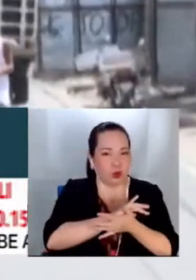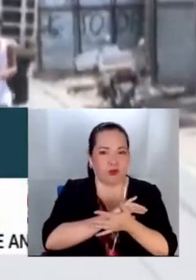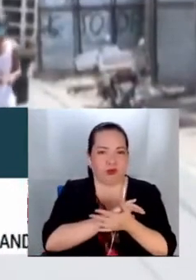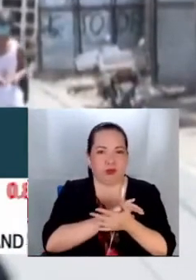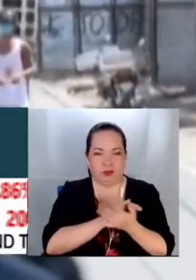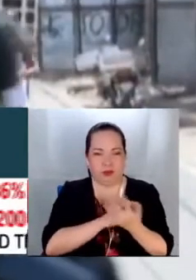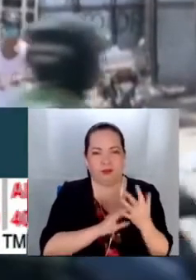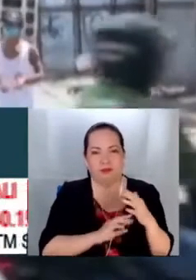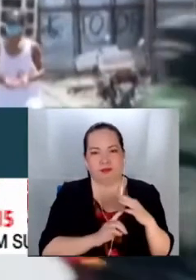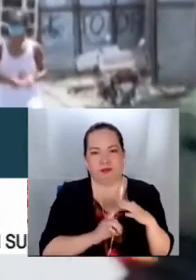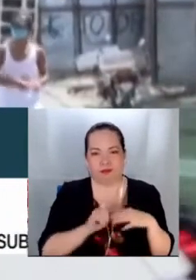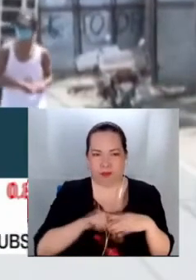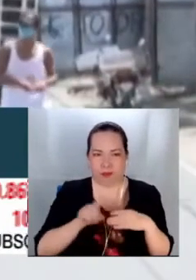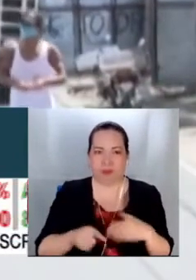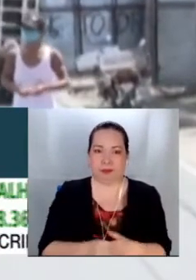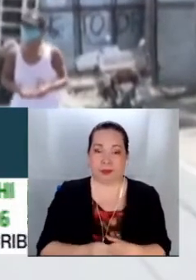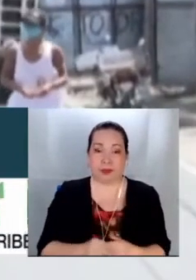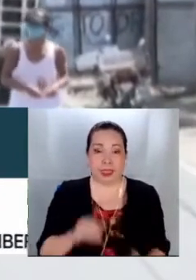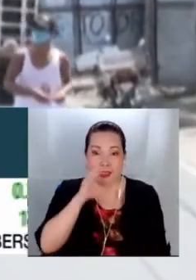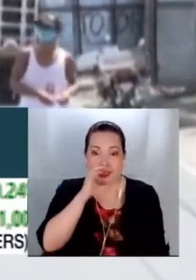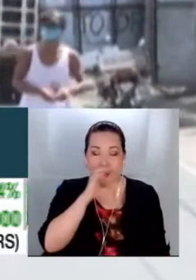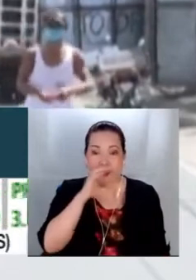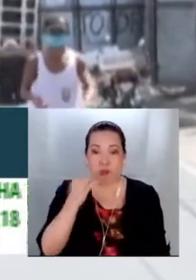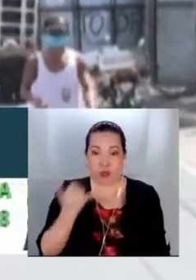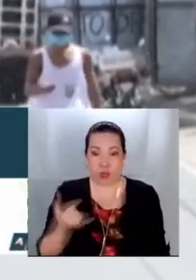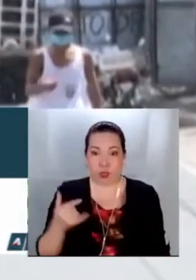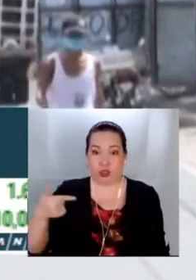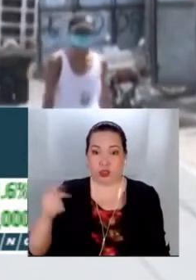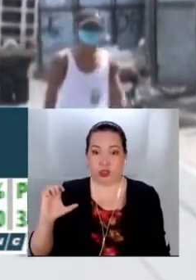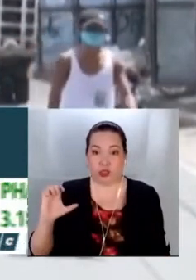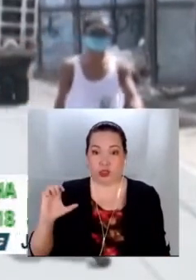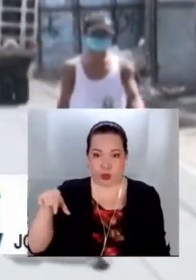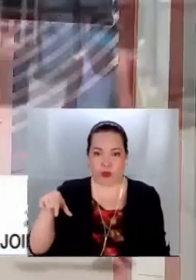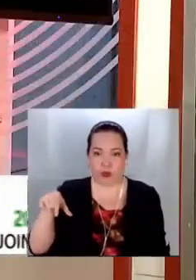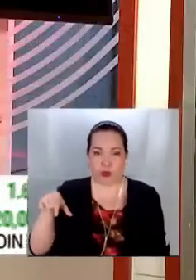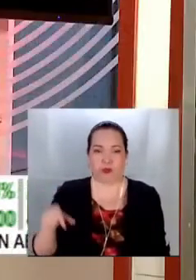Cebu City is currently under modified general community quarantine.